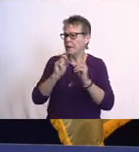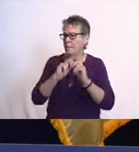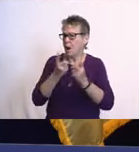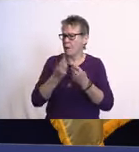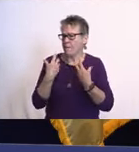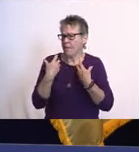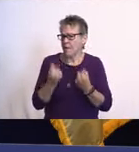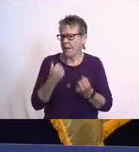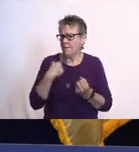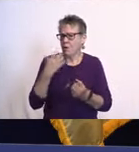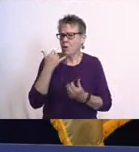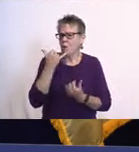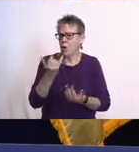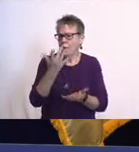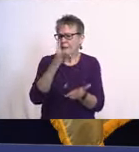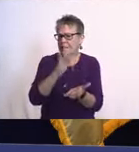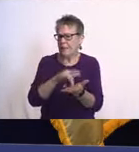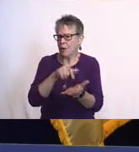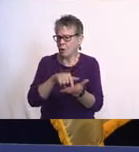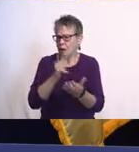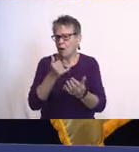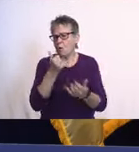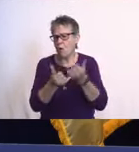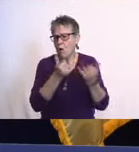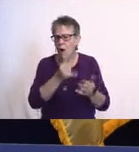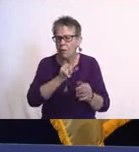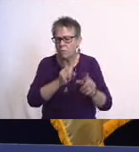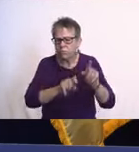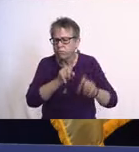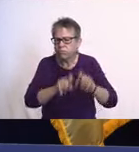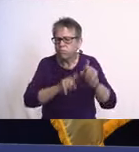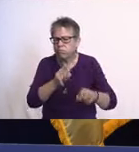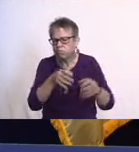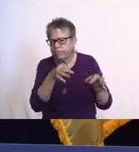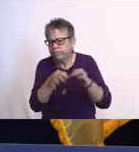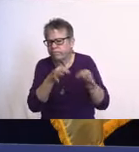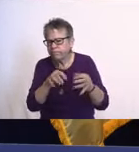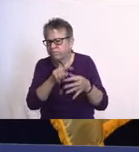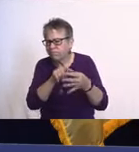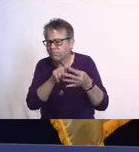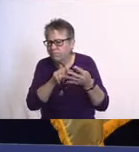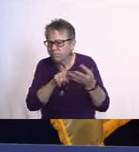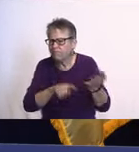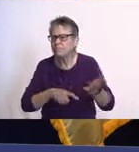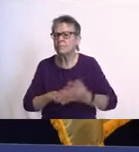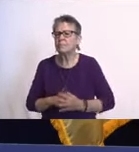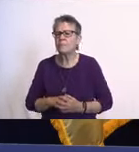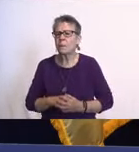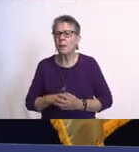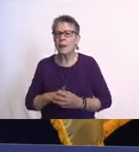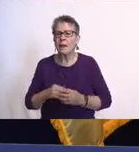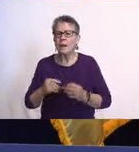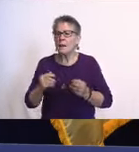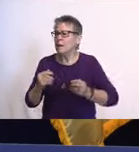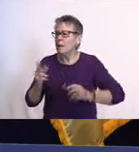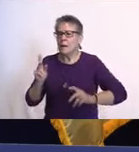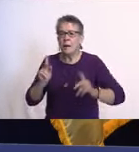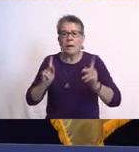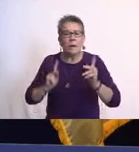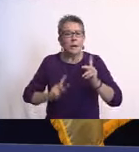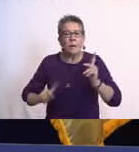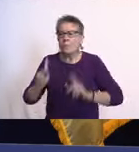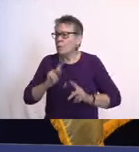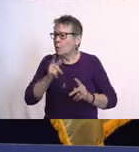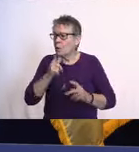1-855-568-0545 continues to assist callers, including the homebound, in scheduling booster appointments and